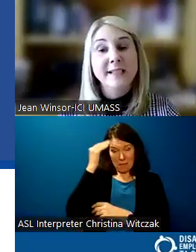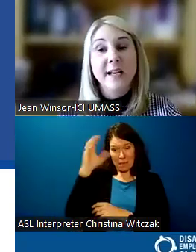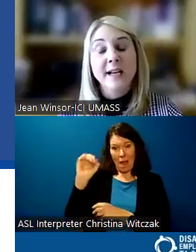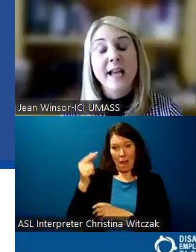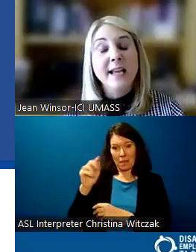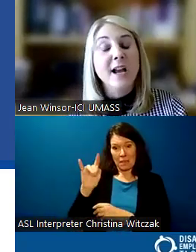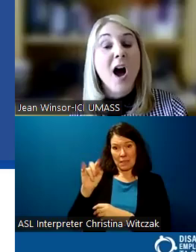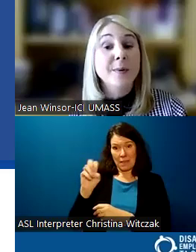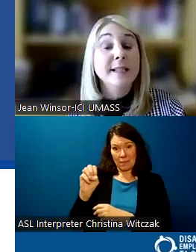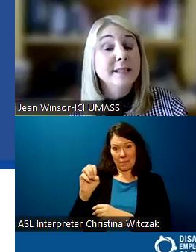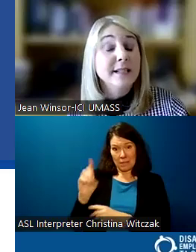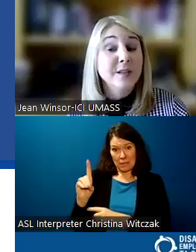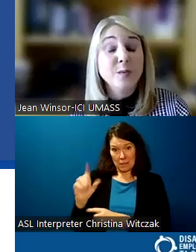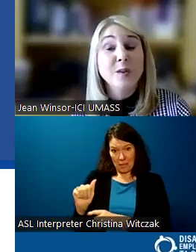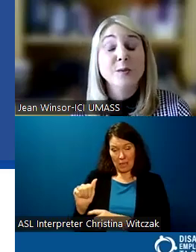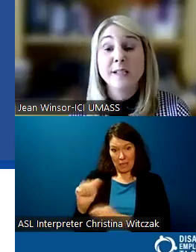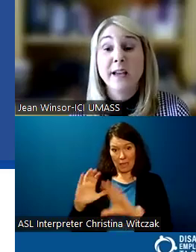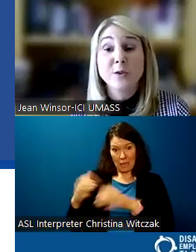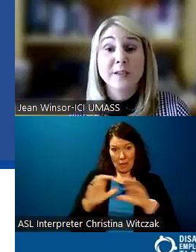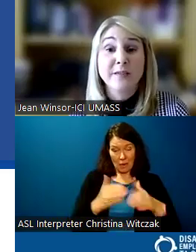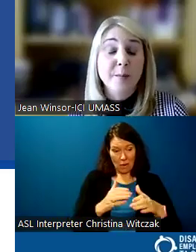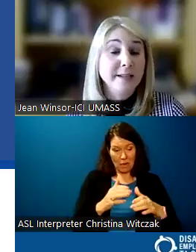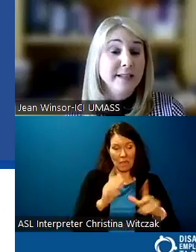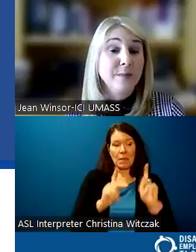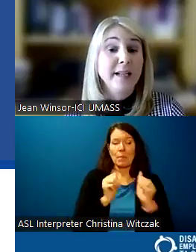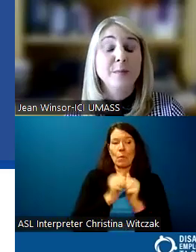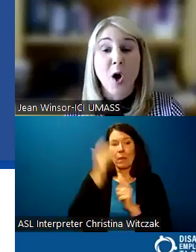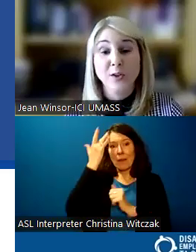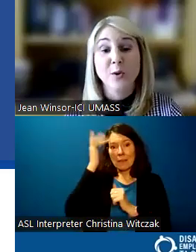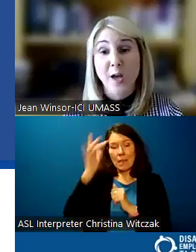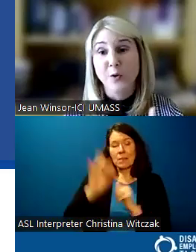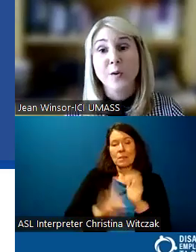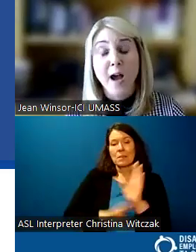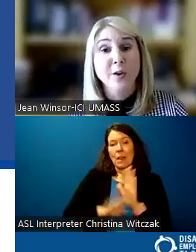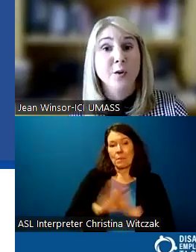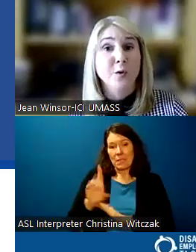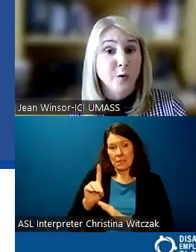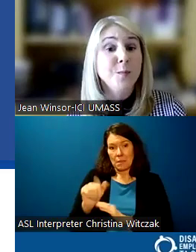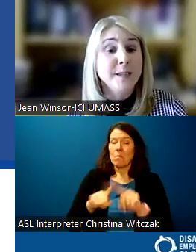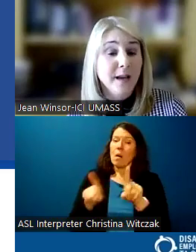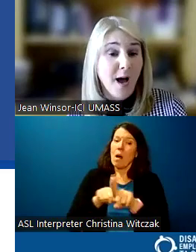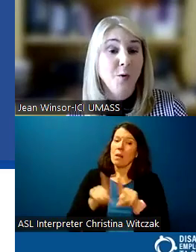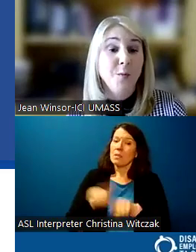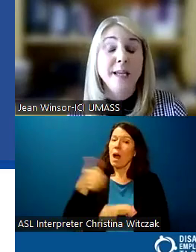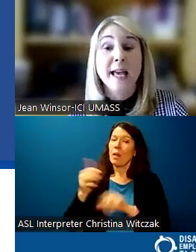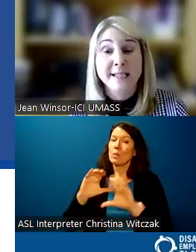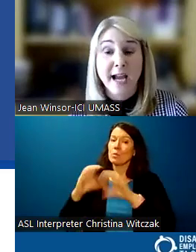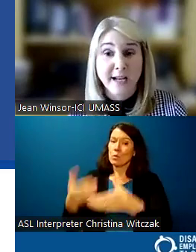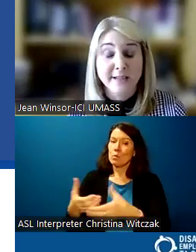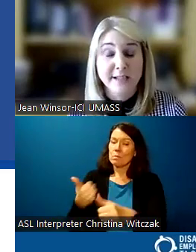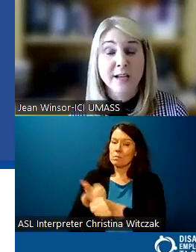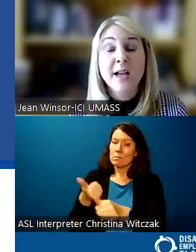That encompasses individuals with intellectual and developmental disabilities, but also other groups who meet